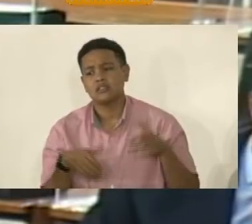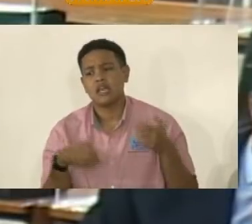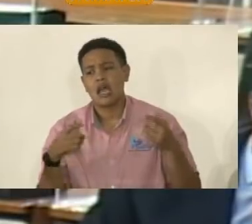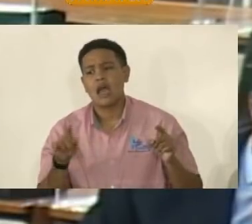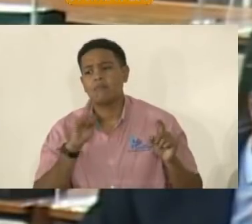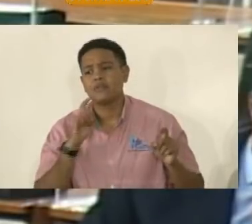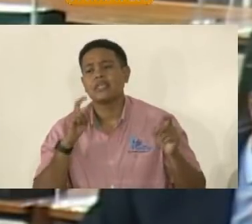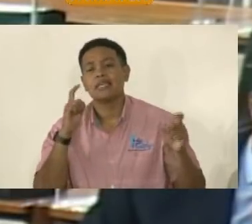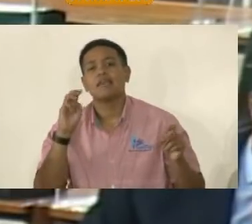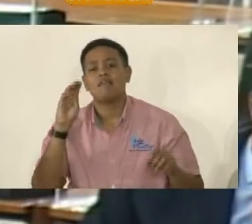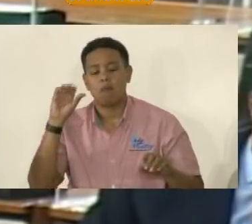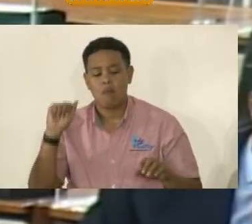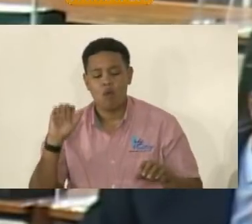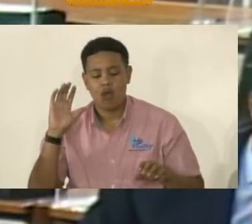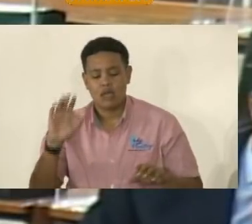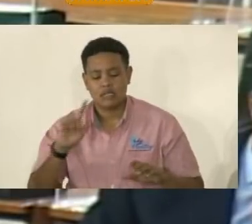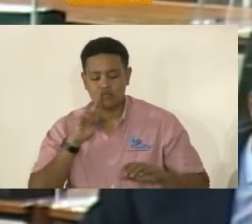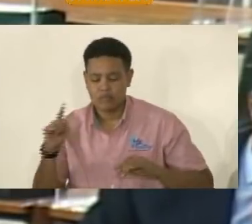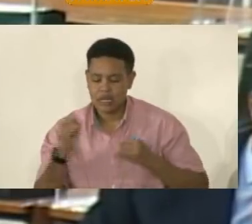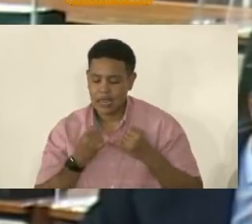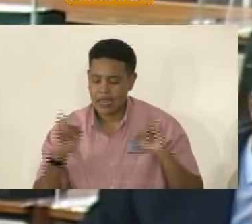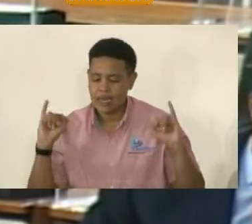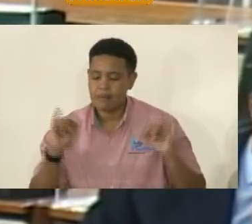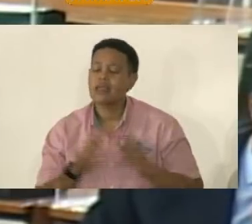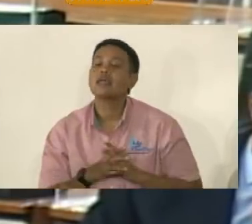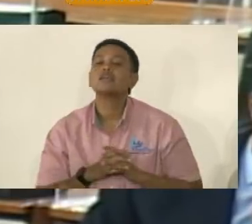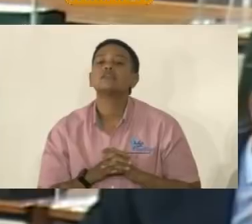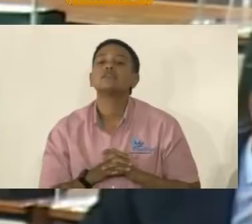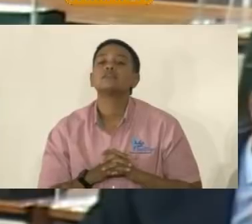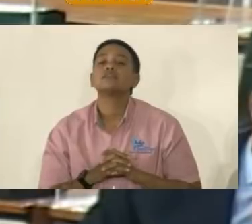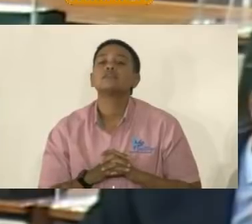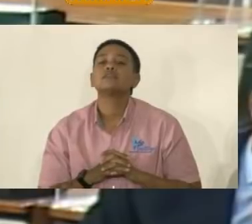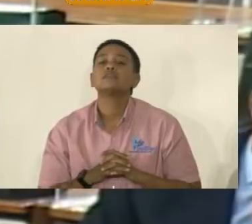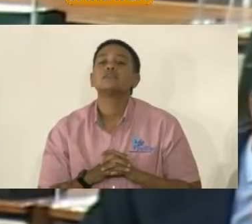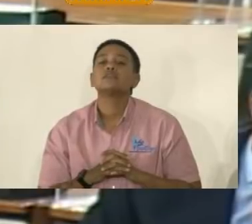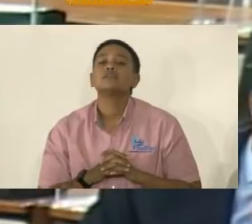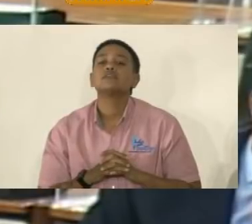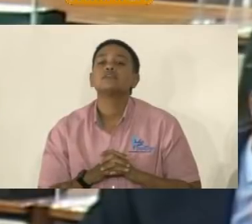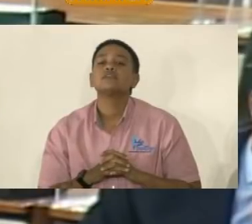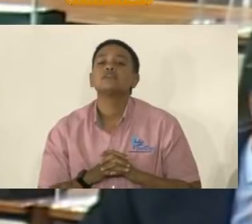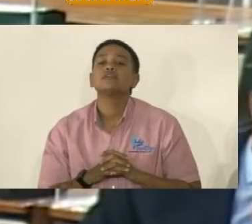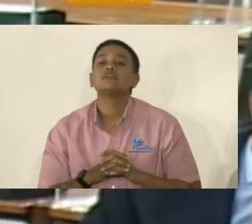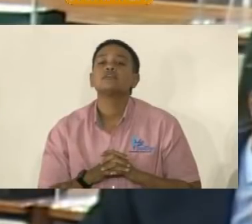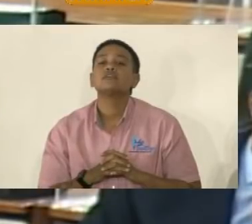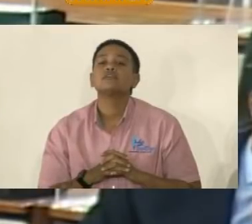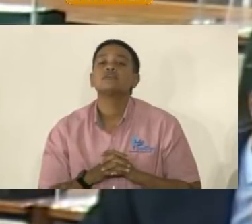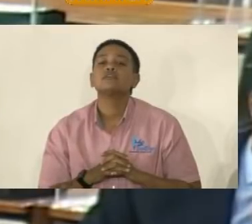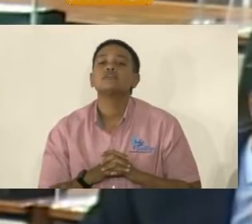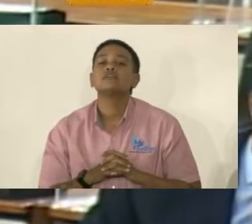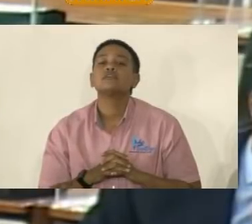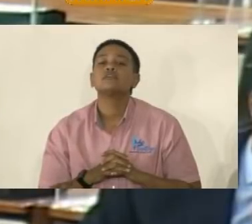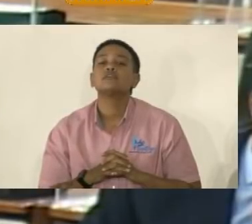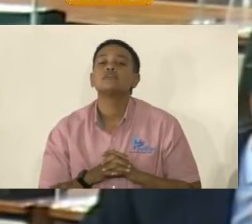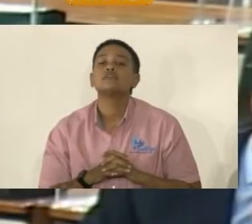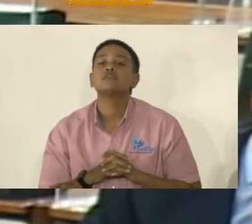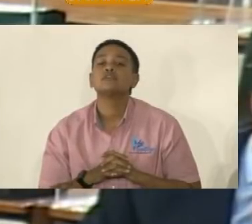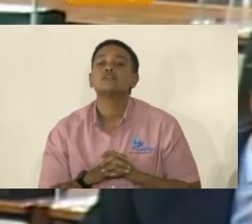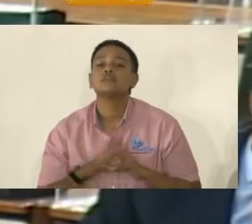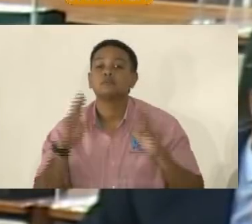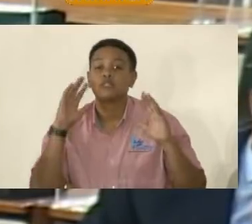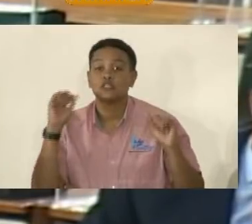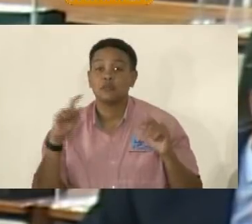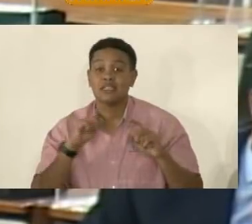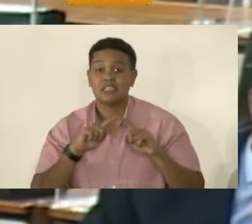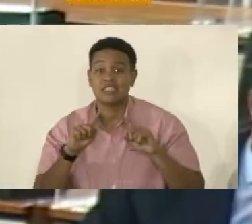give MOCA its independence. Mr. President, the suite of